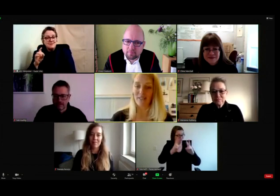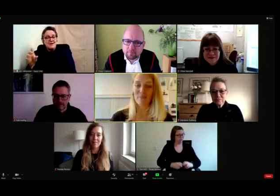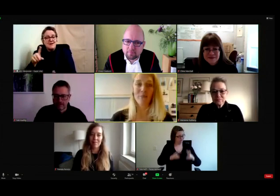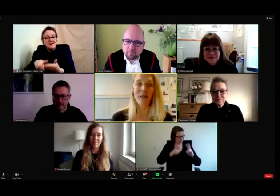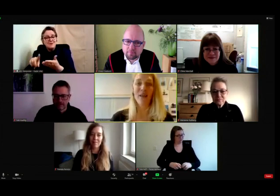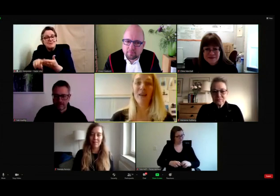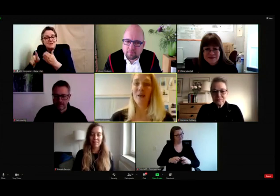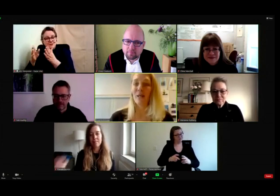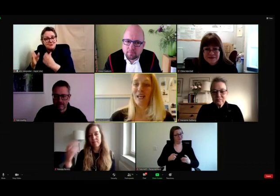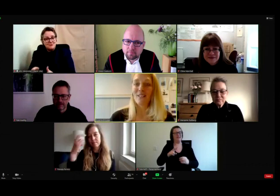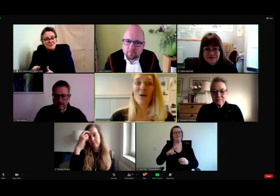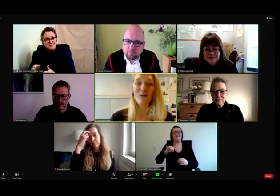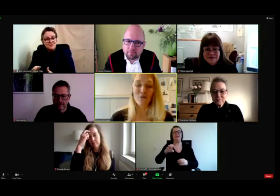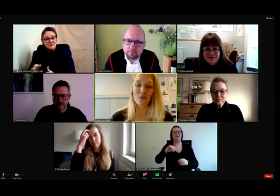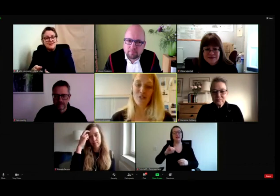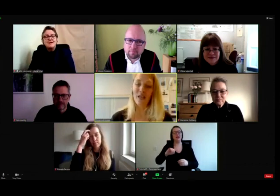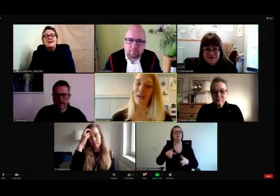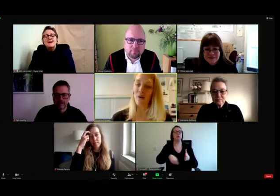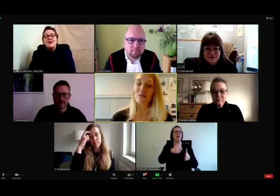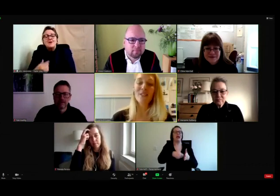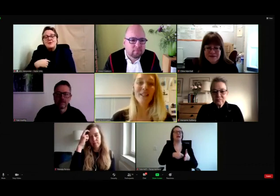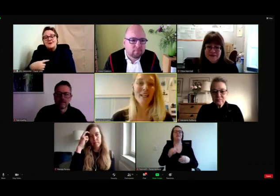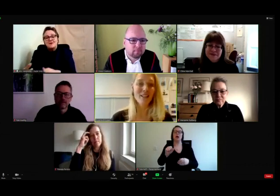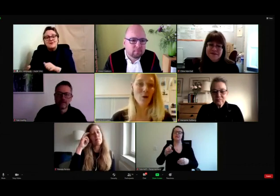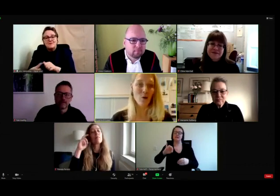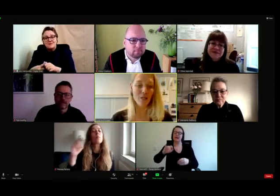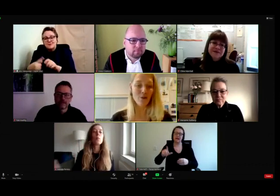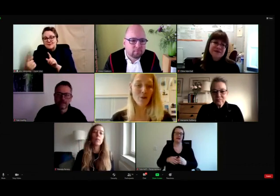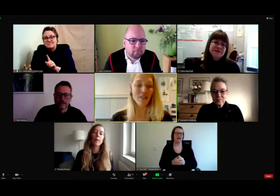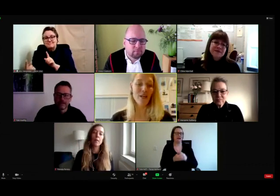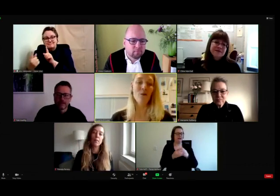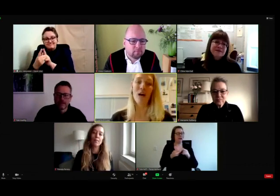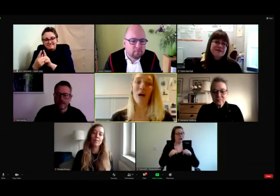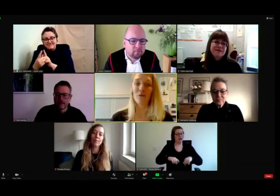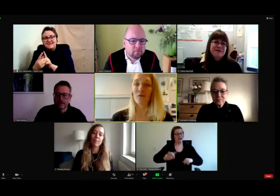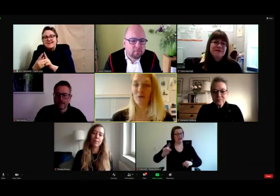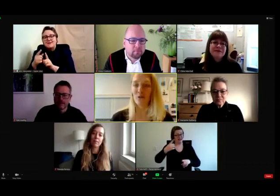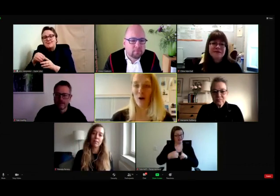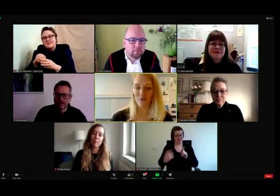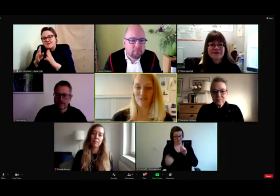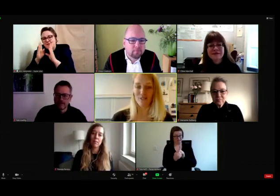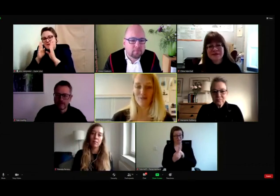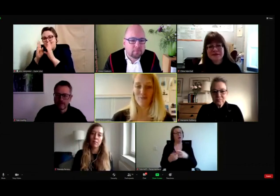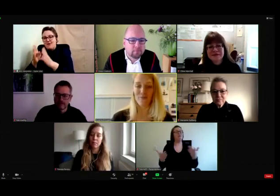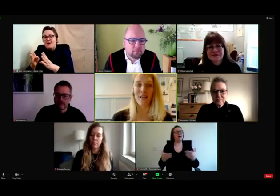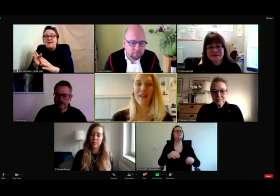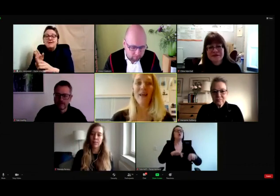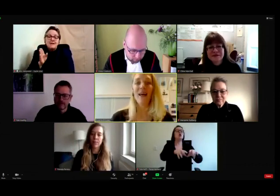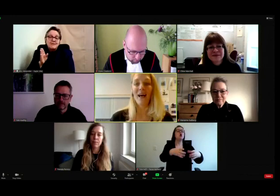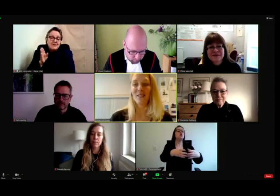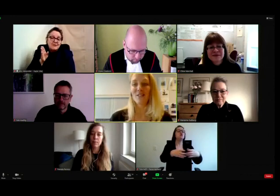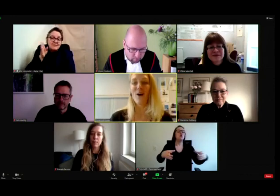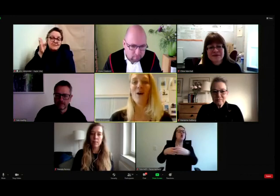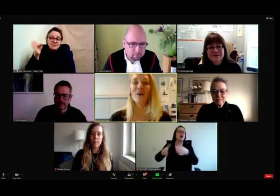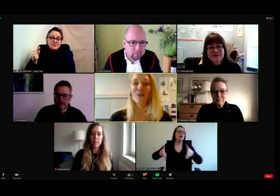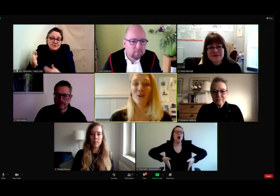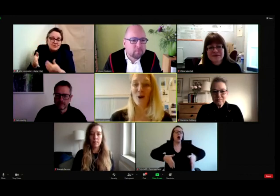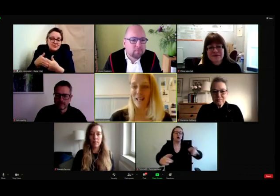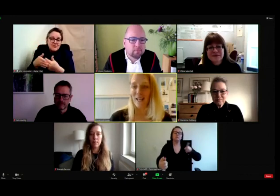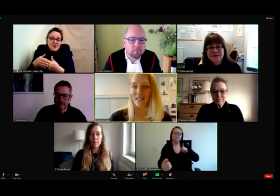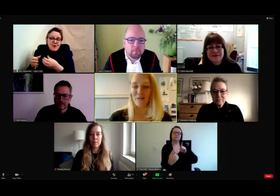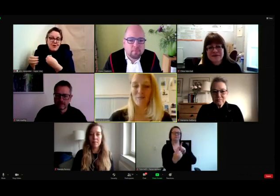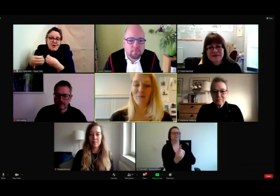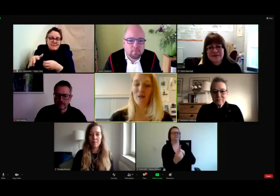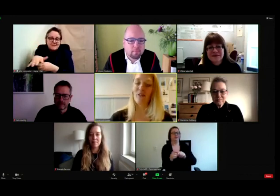Fiji project. We had our first encounter in the corridor of our future offices. I saw